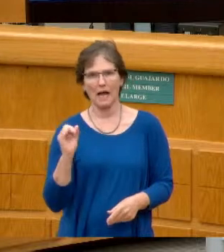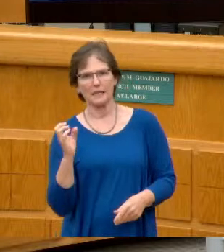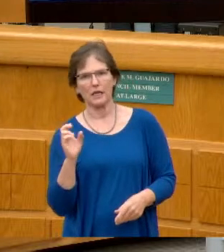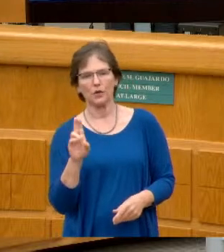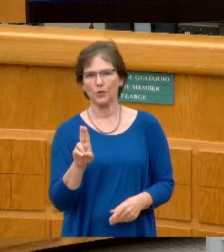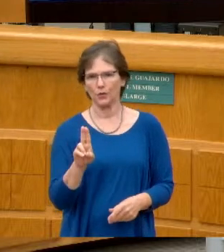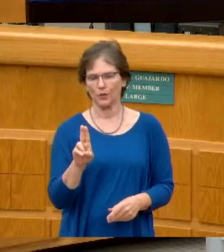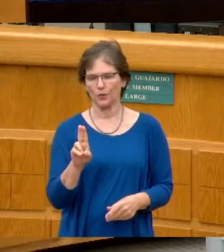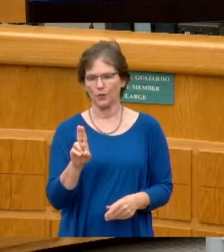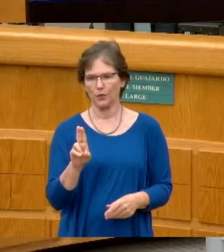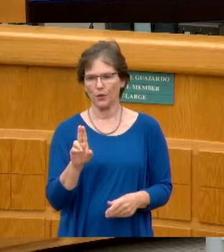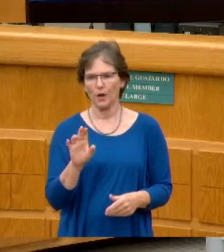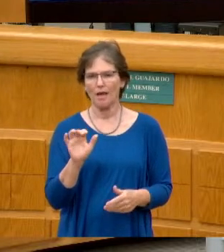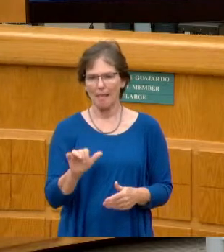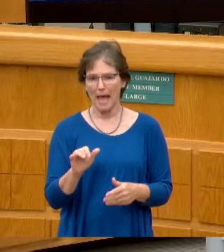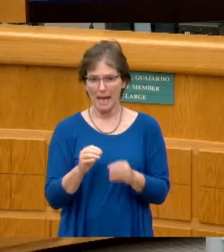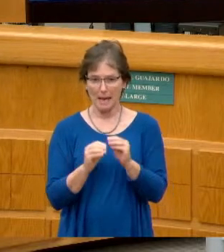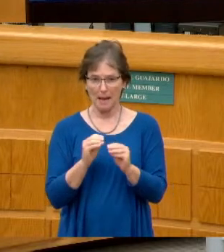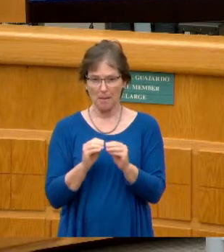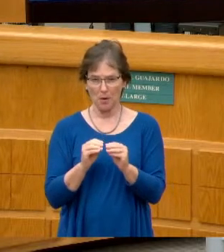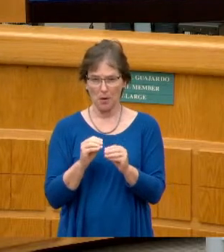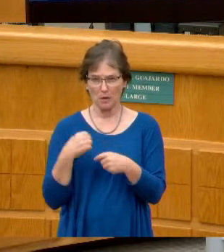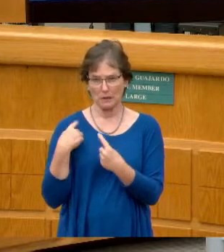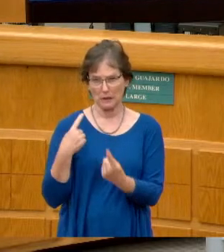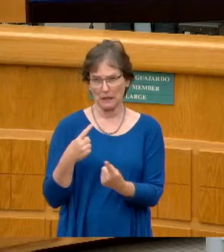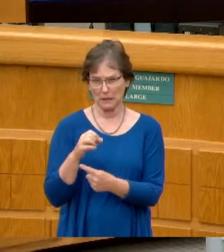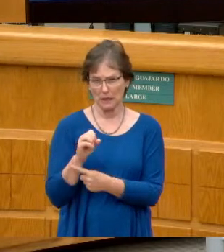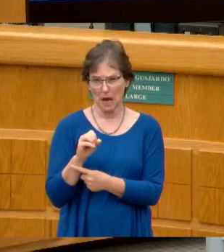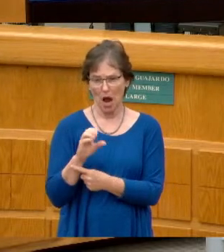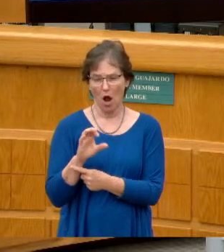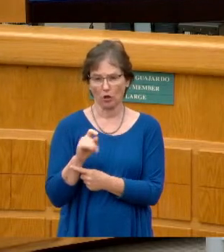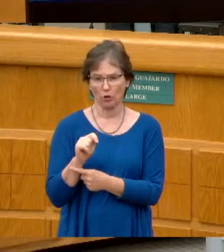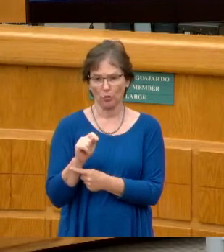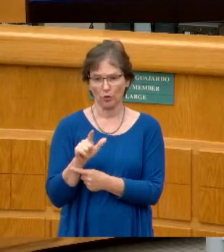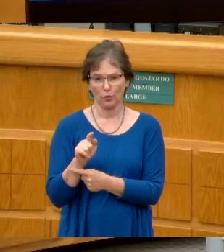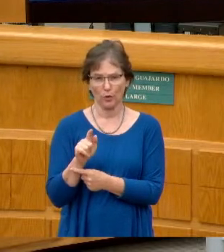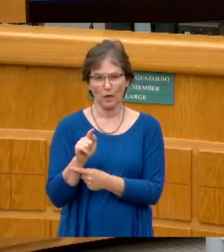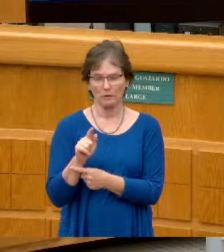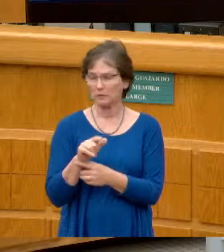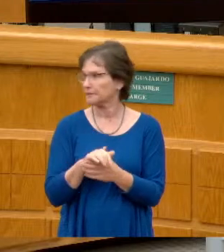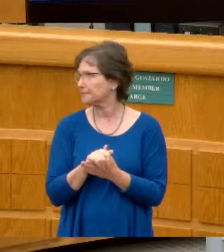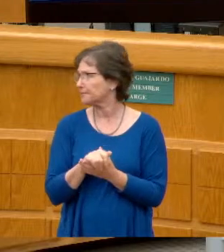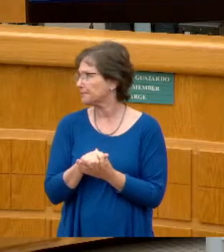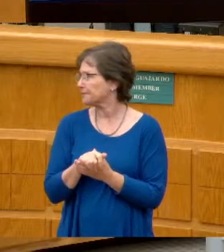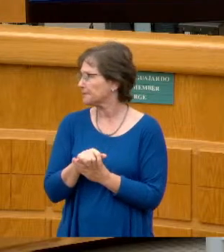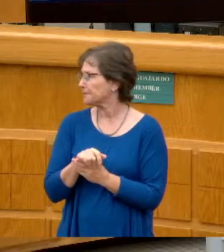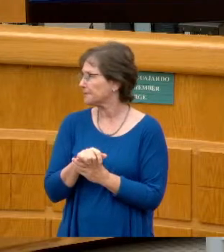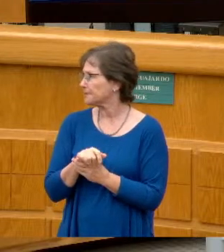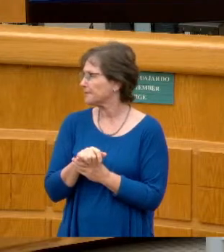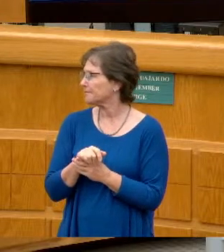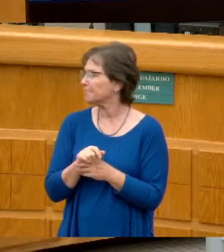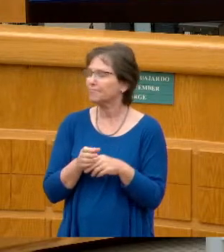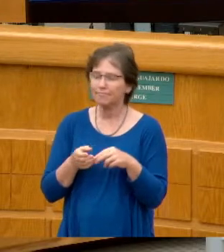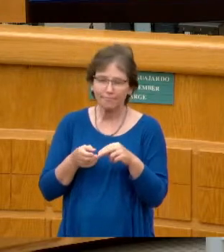watch them very carefully because our goal is to drive those numbers down. Next slide,